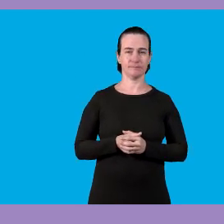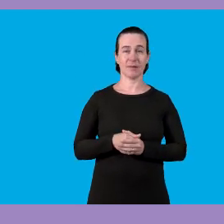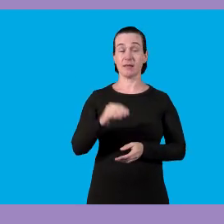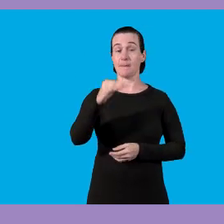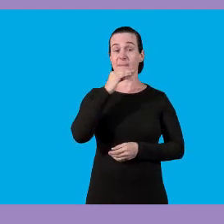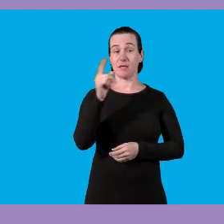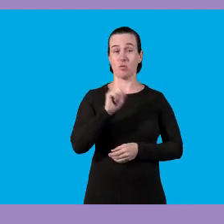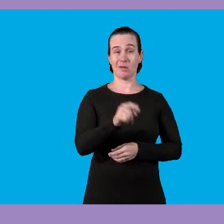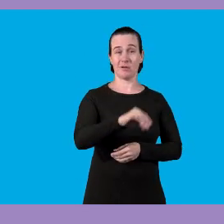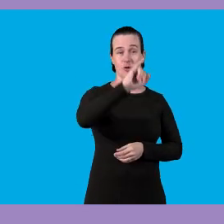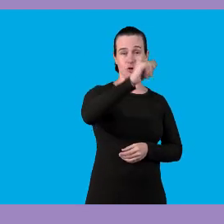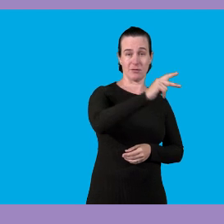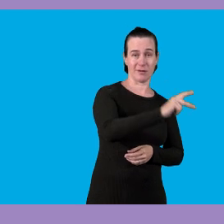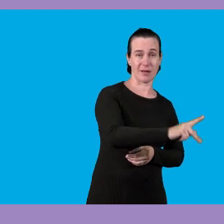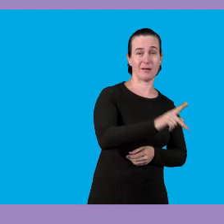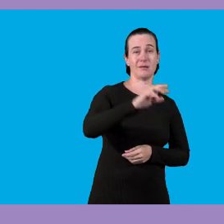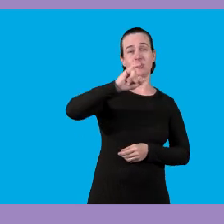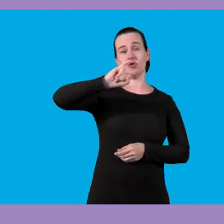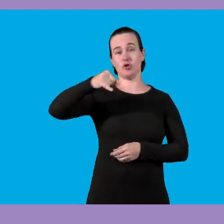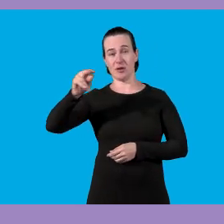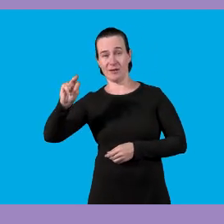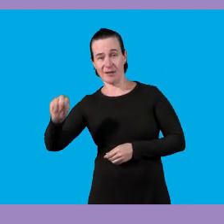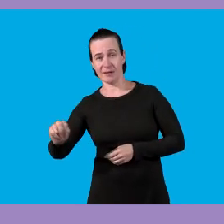side MN, and side